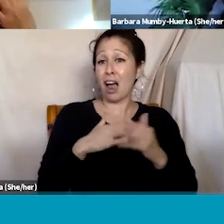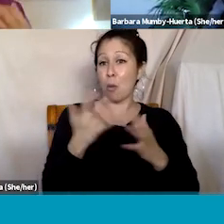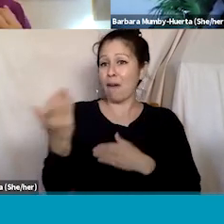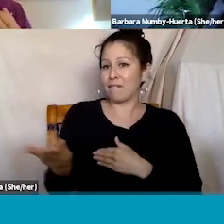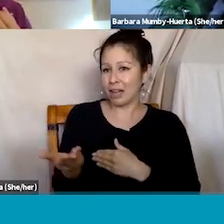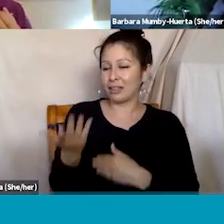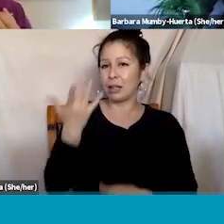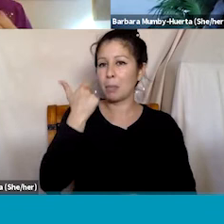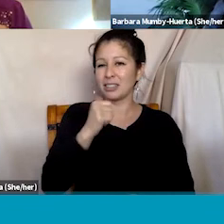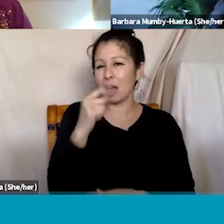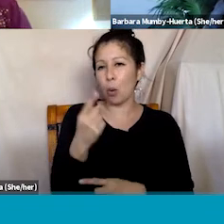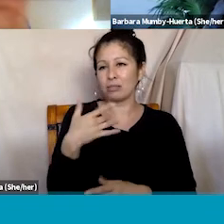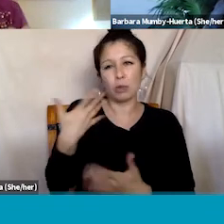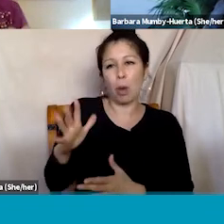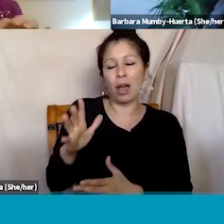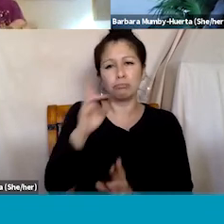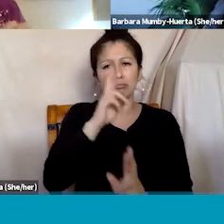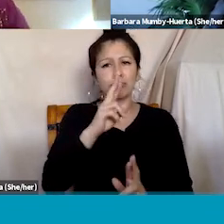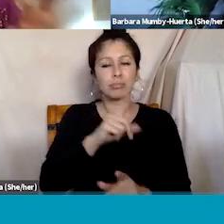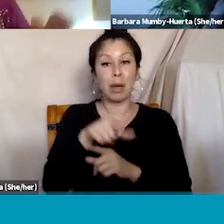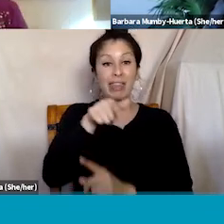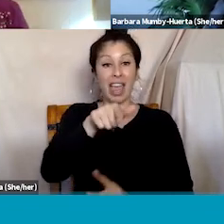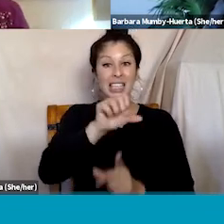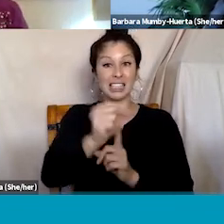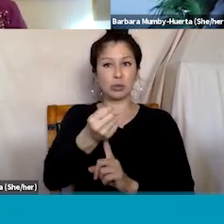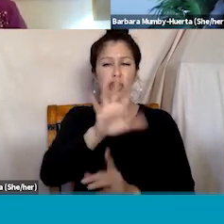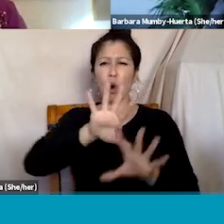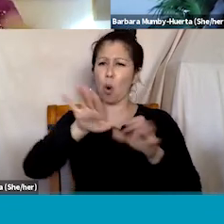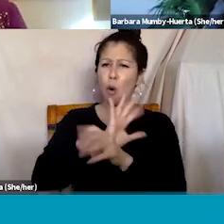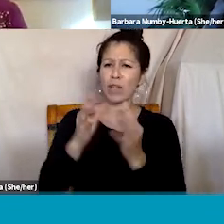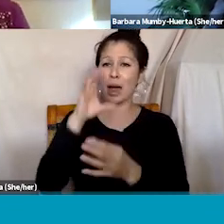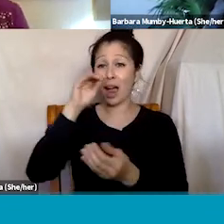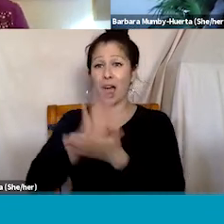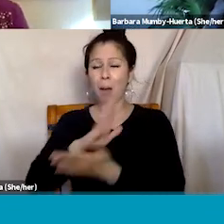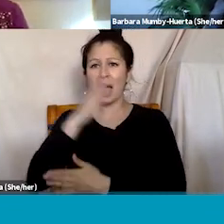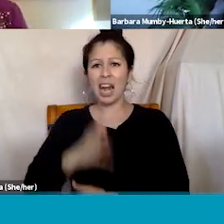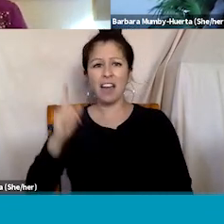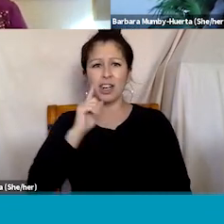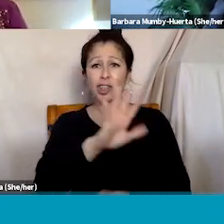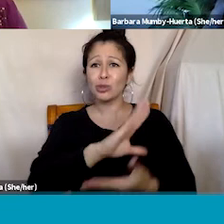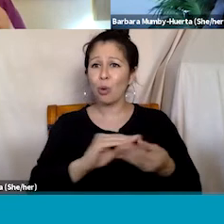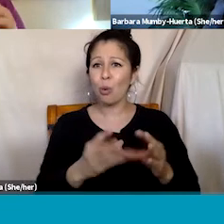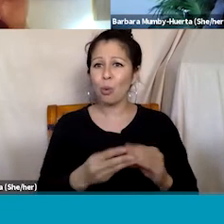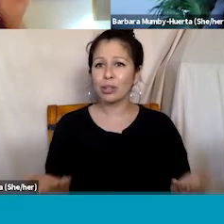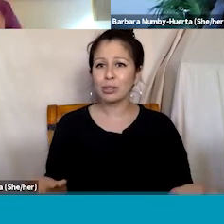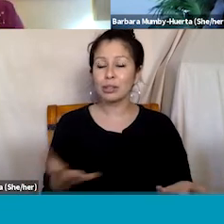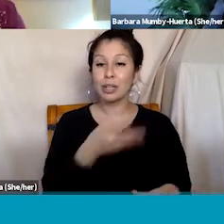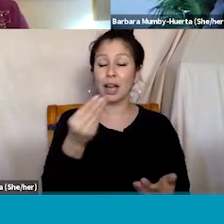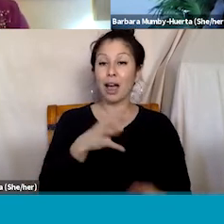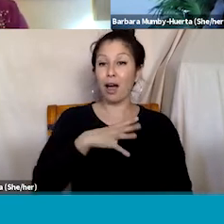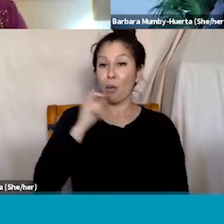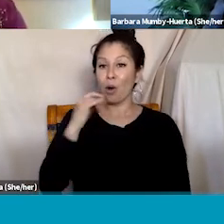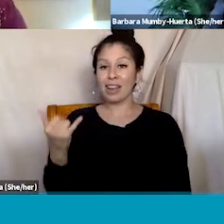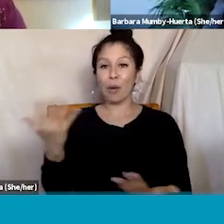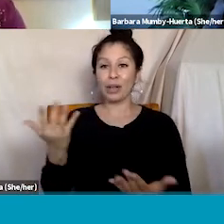because it's not always the case. But in this case, her whole family, including her husband, had never heard this story. And the cool thing